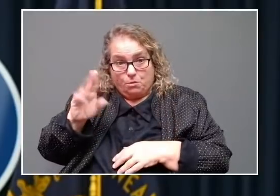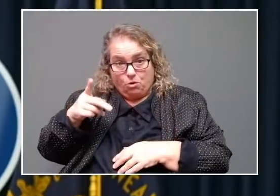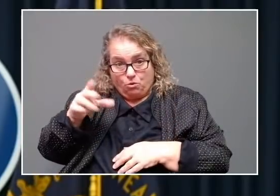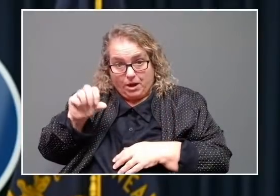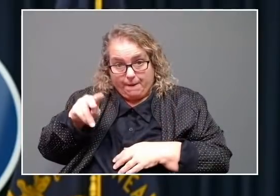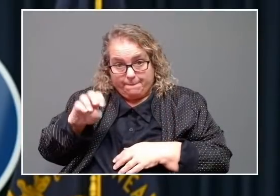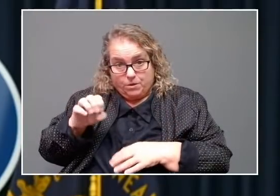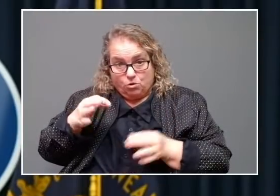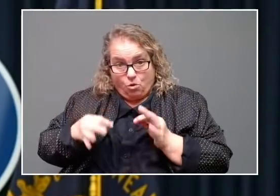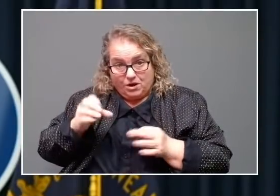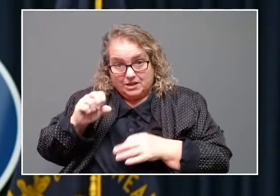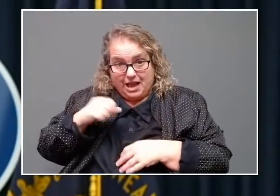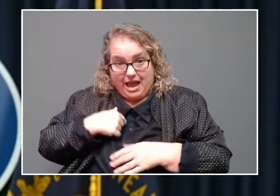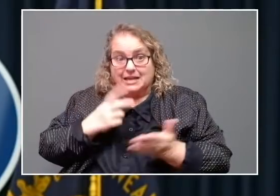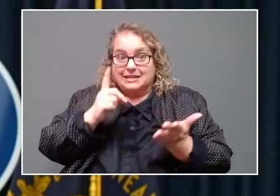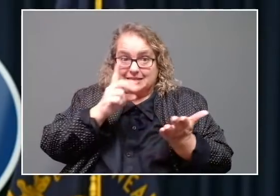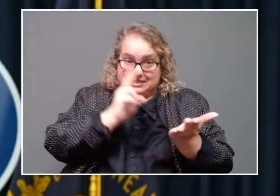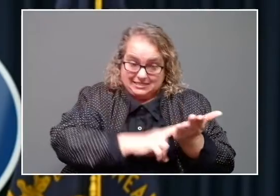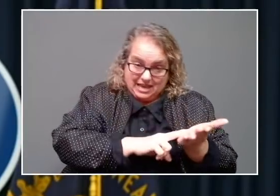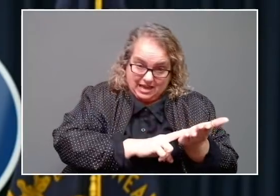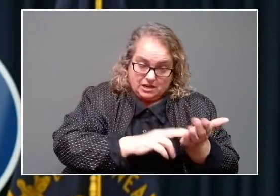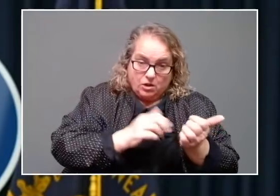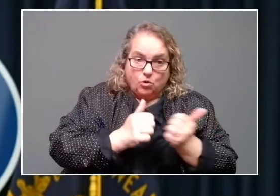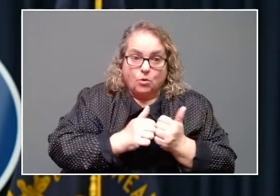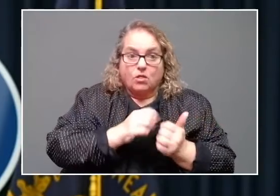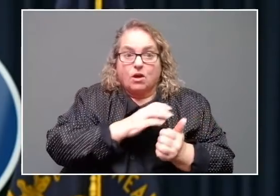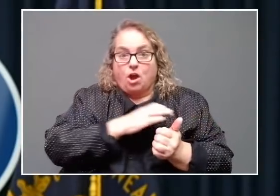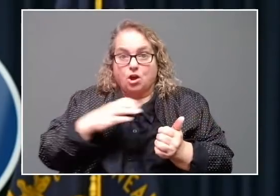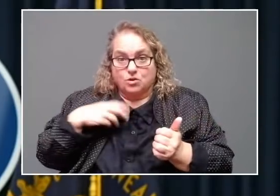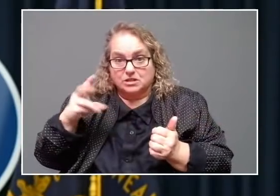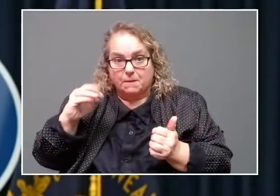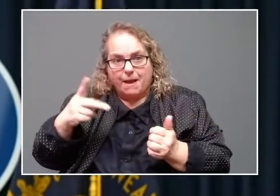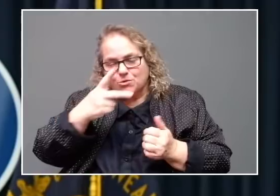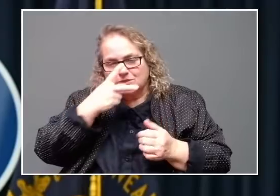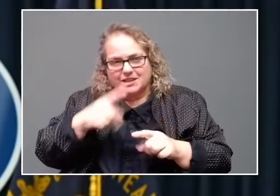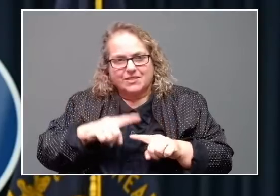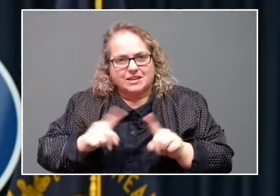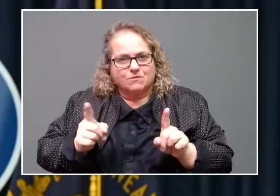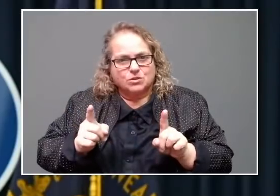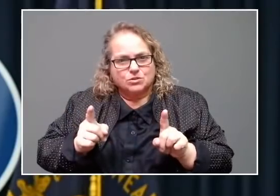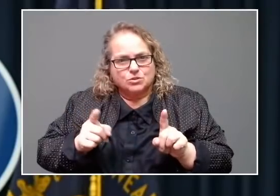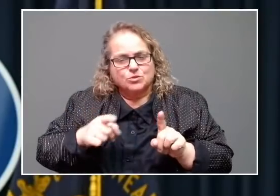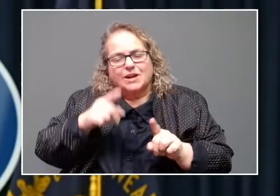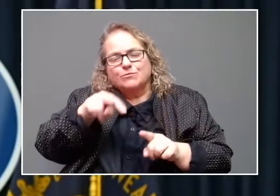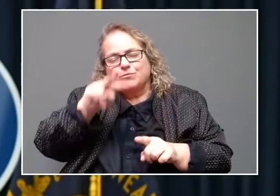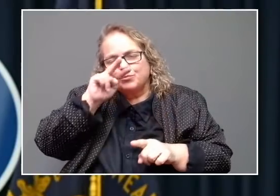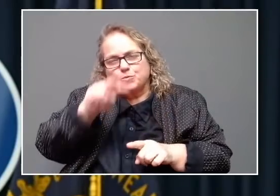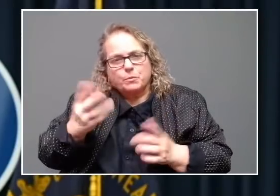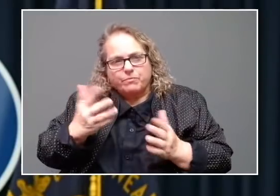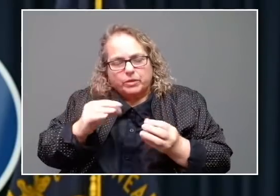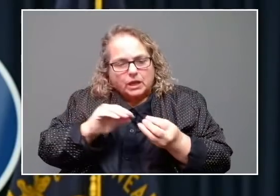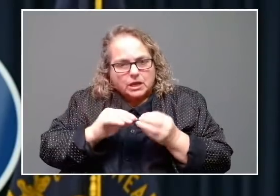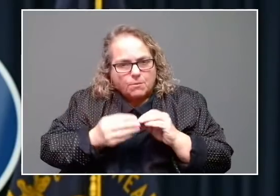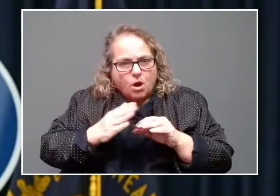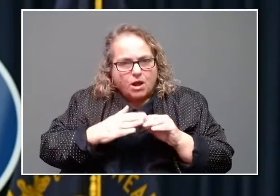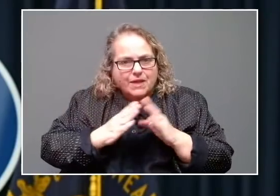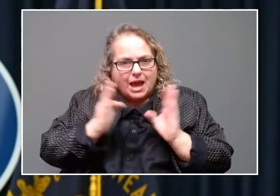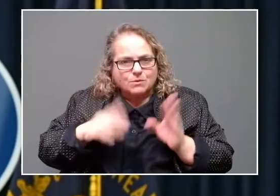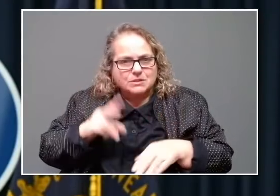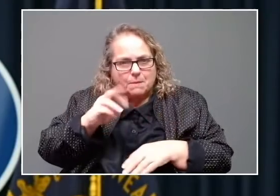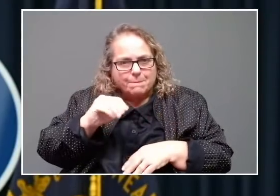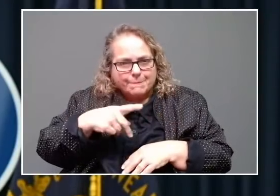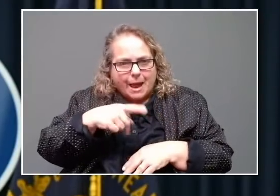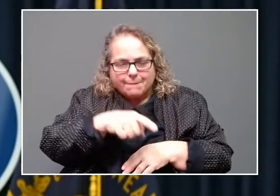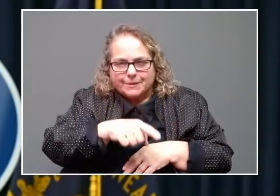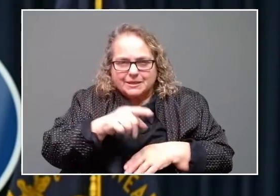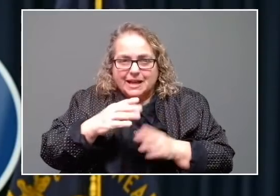map, and I think you see the difference. You really have to get down in the numbers on the House maps, but we think that there are